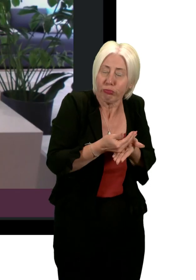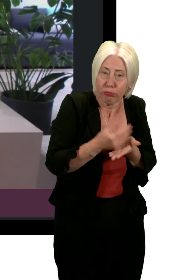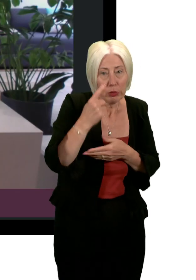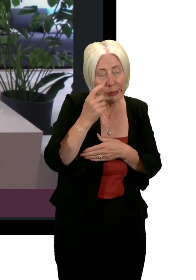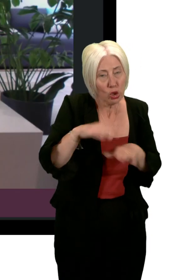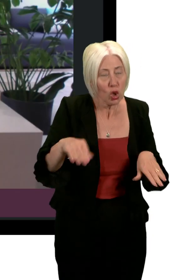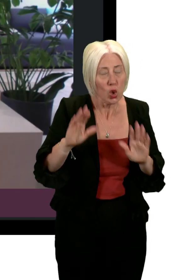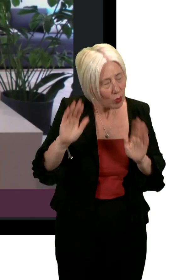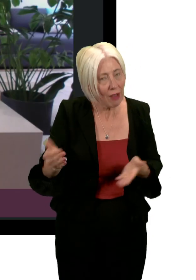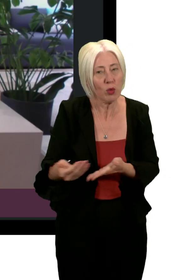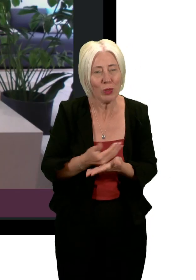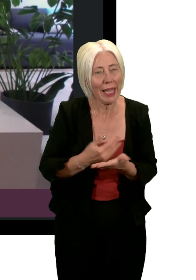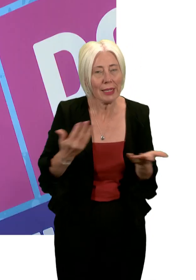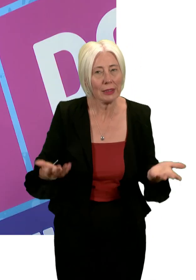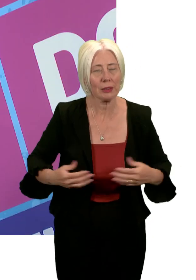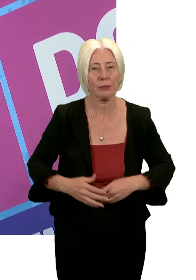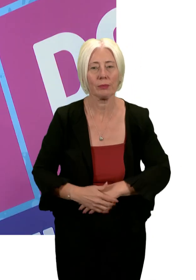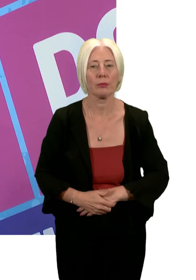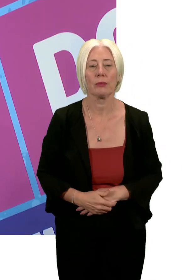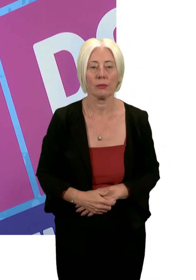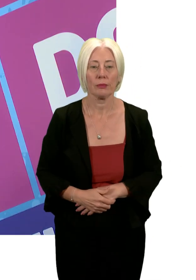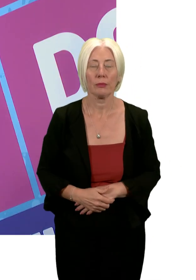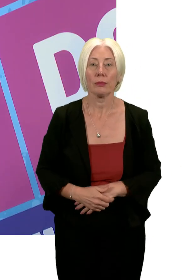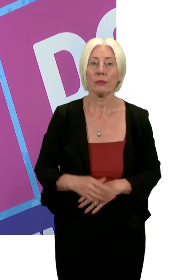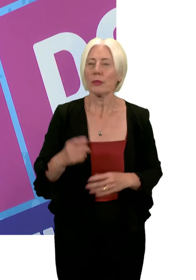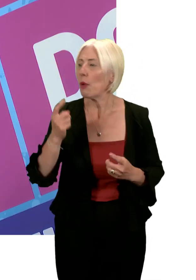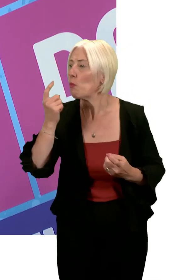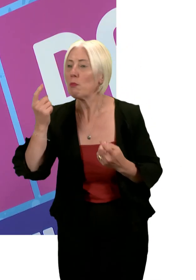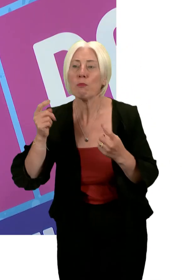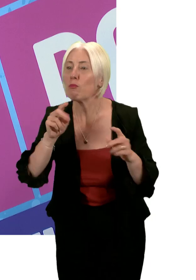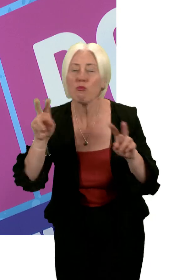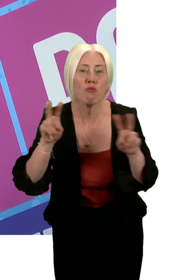group. Thanks. Now I'm just looking for any other hands.